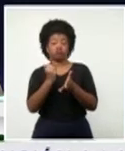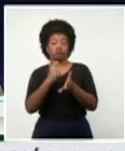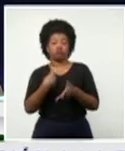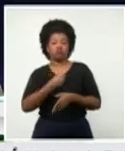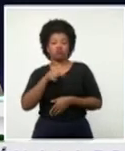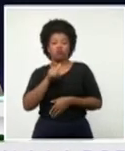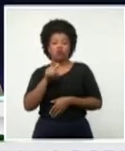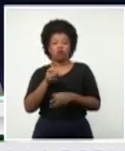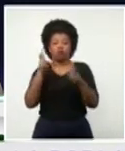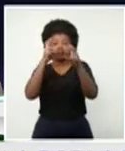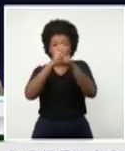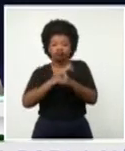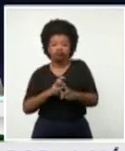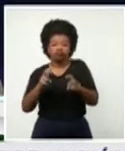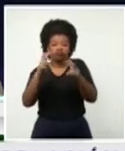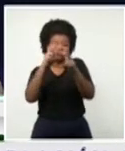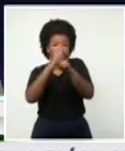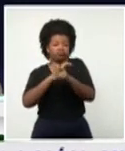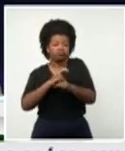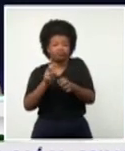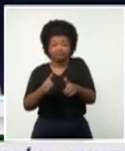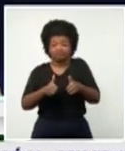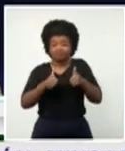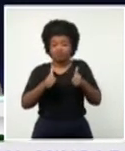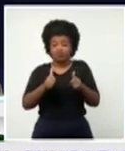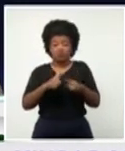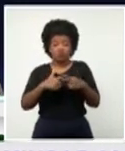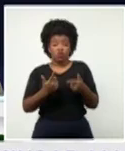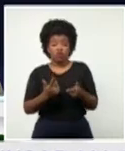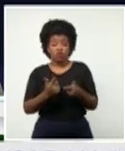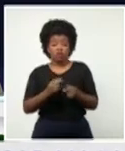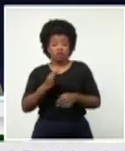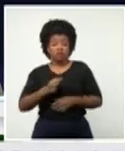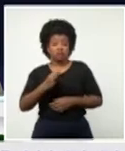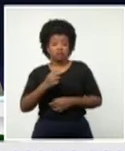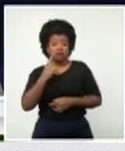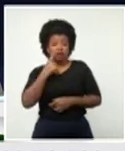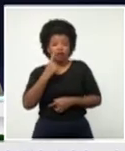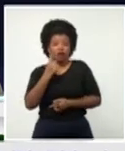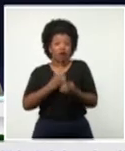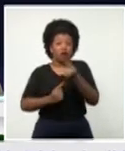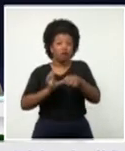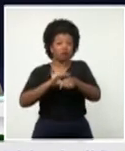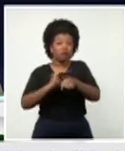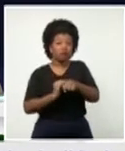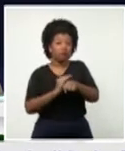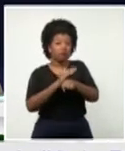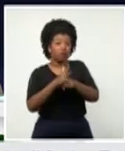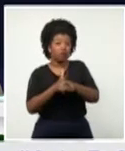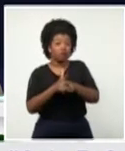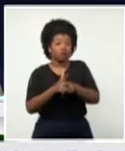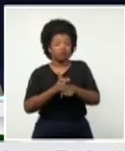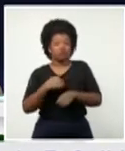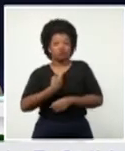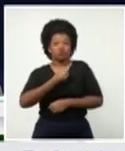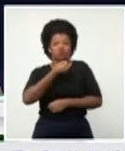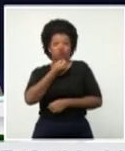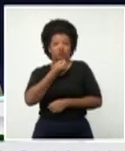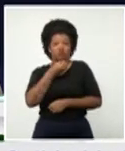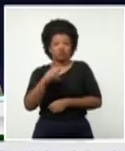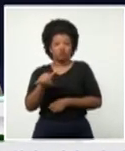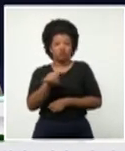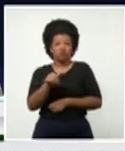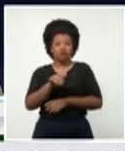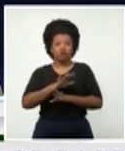of the groups to which we focus our epidemiological studies, so that every time a case is